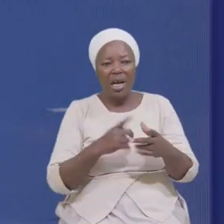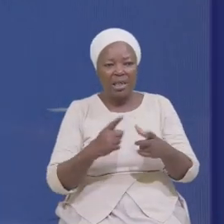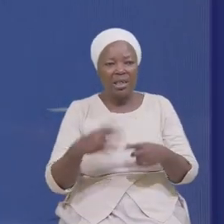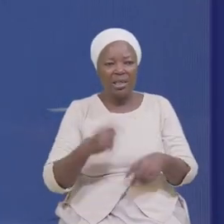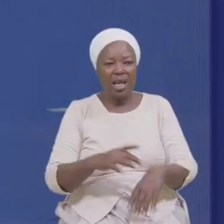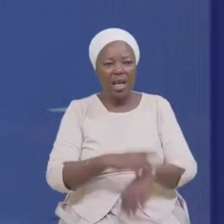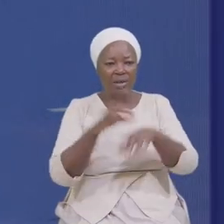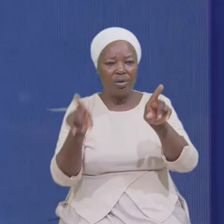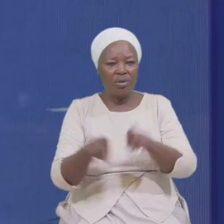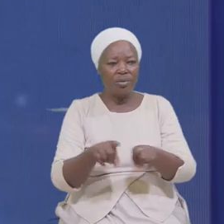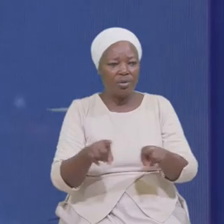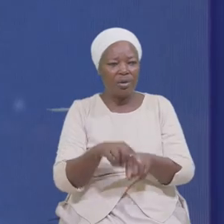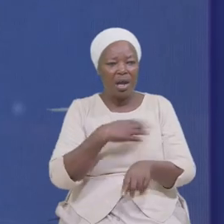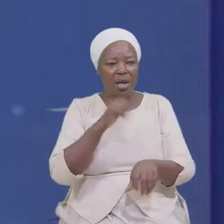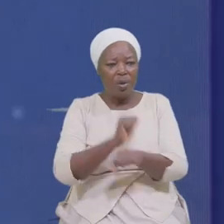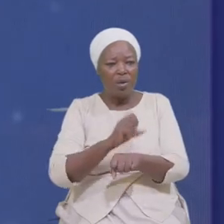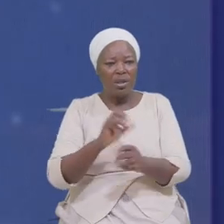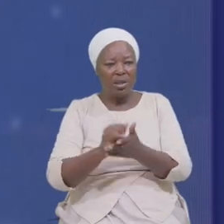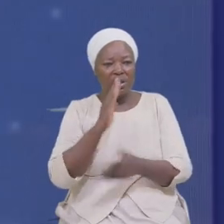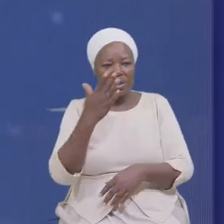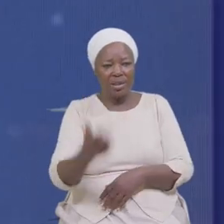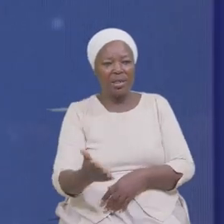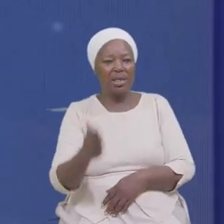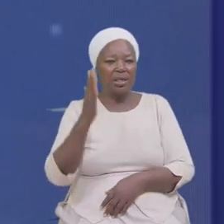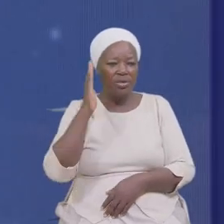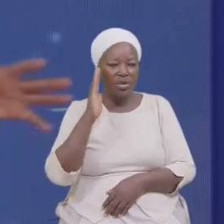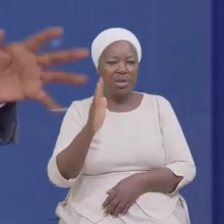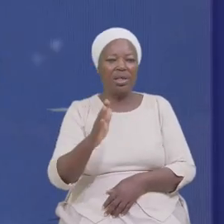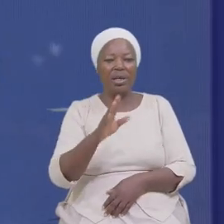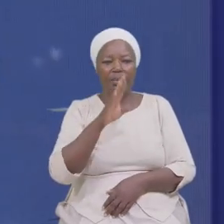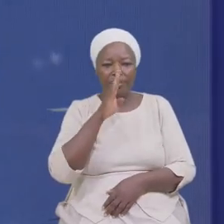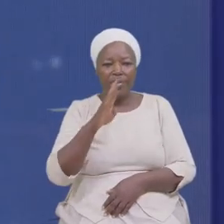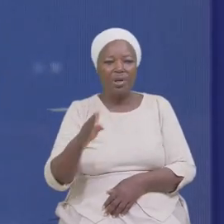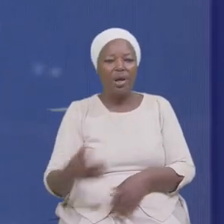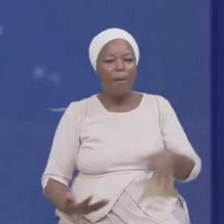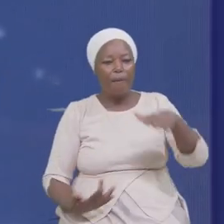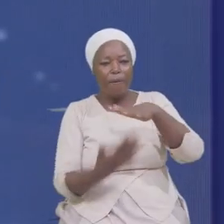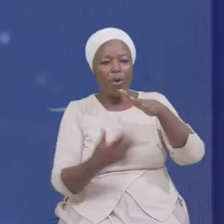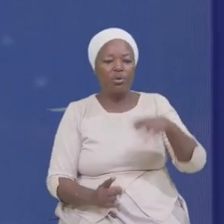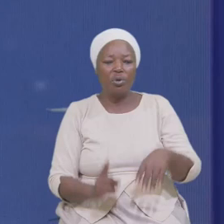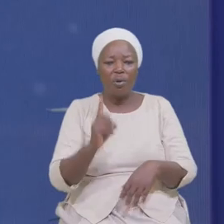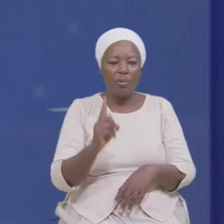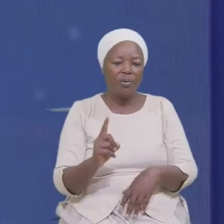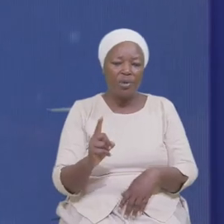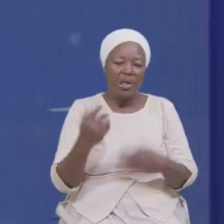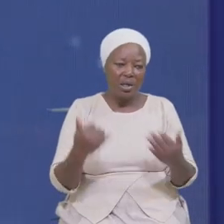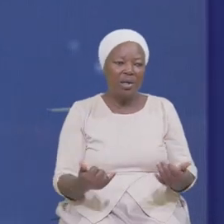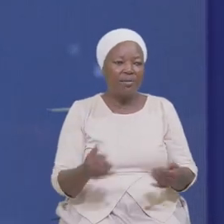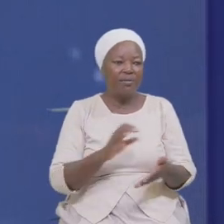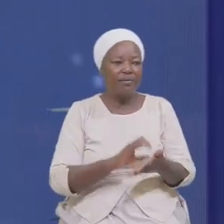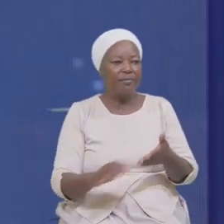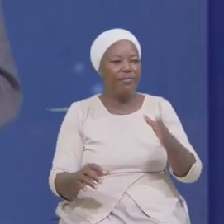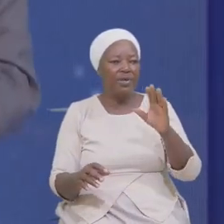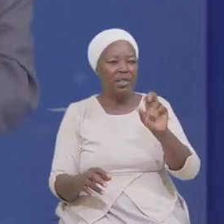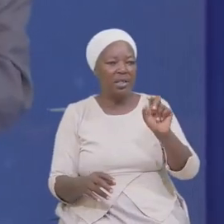works that are therein shall be burnt up. Then in verse 11, it says